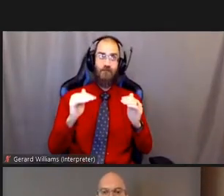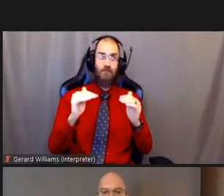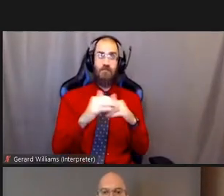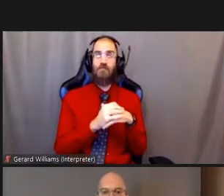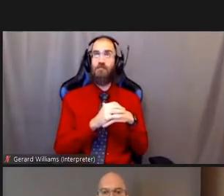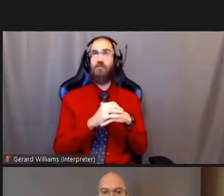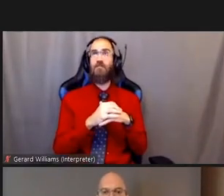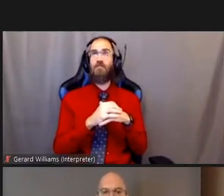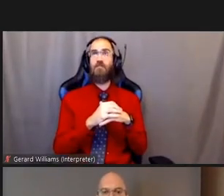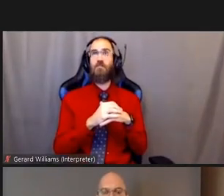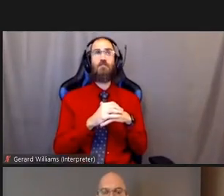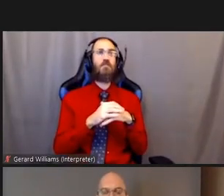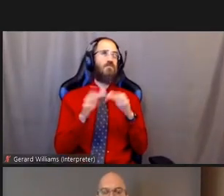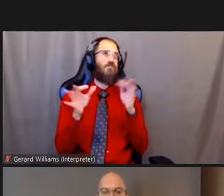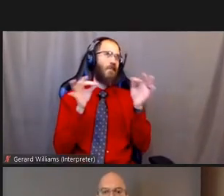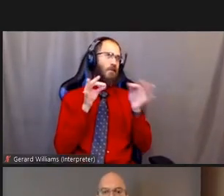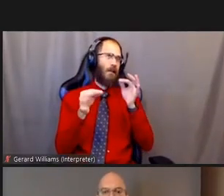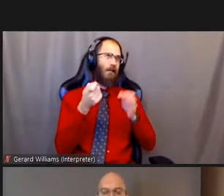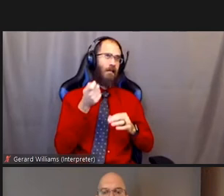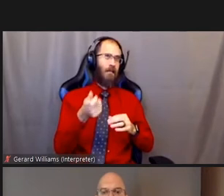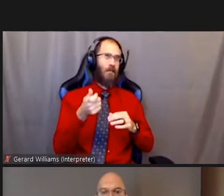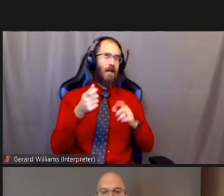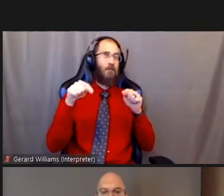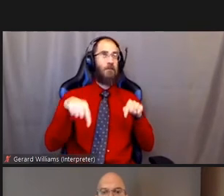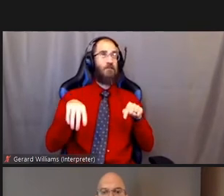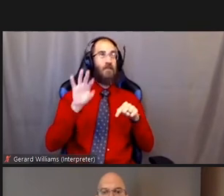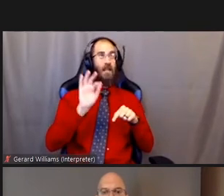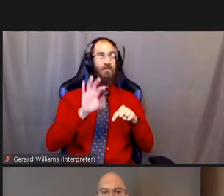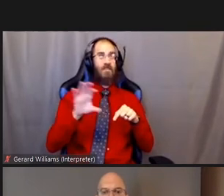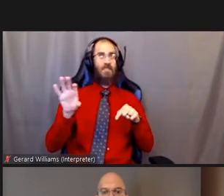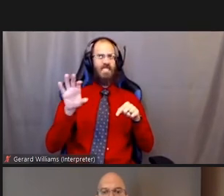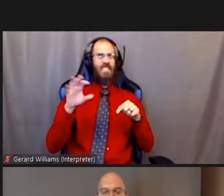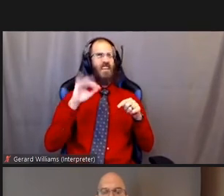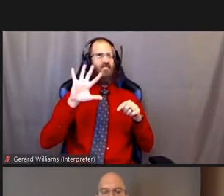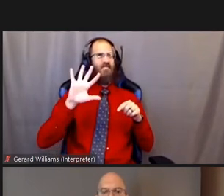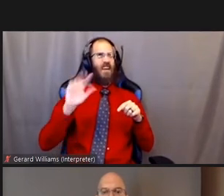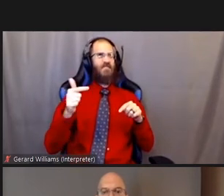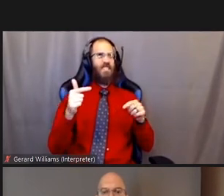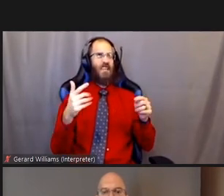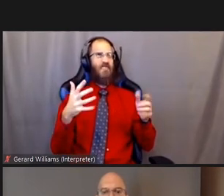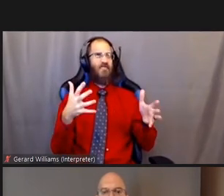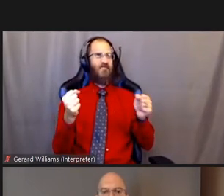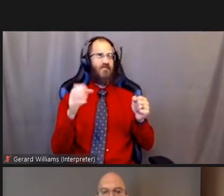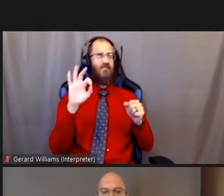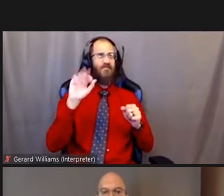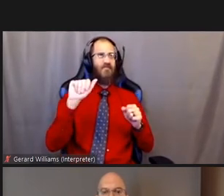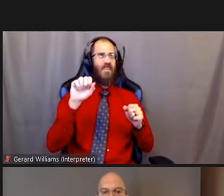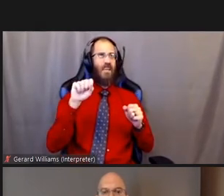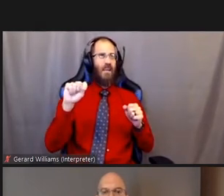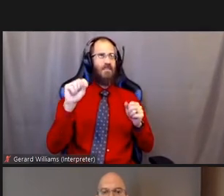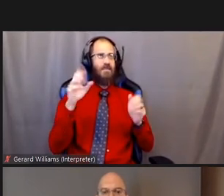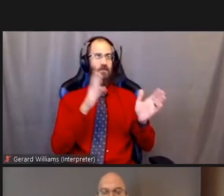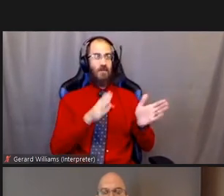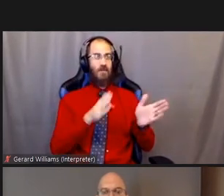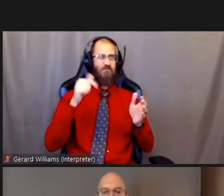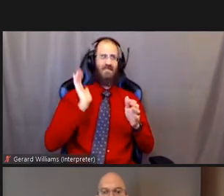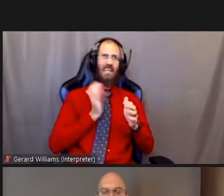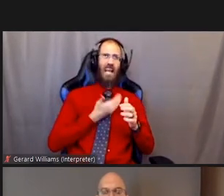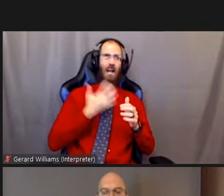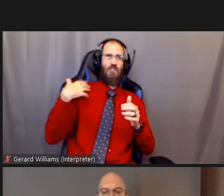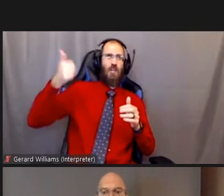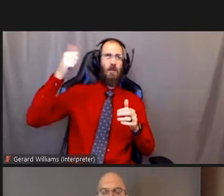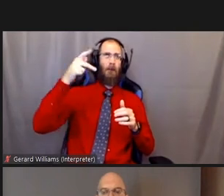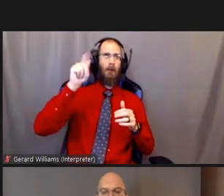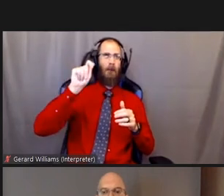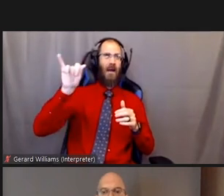I wanted to talk a bit about the 5G Fast Plan, which is Chairman Pai's initiative to accelerate, just like the speedometer